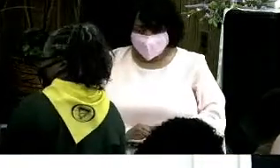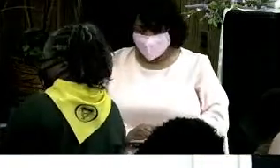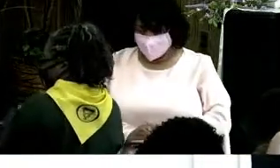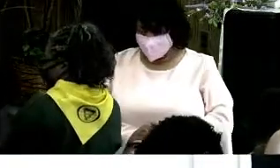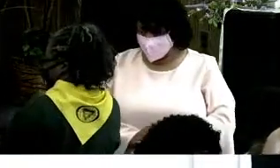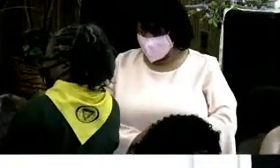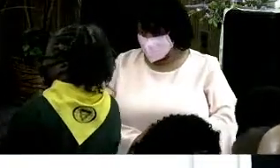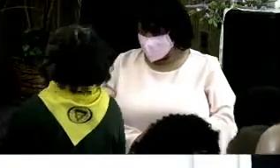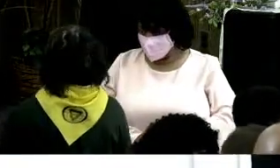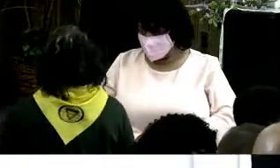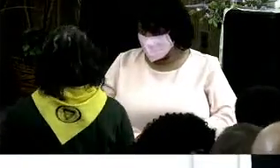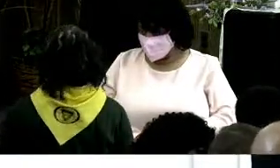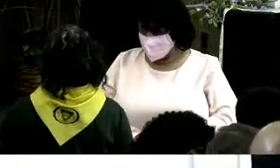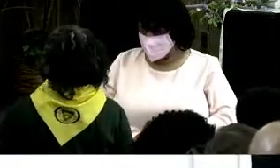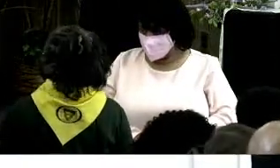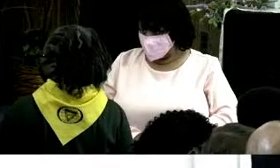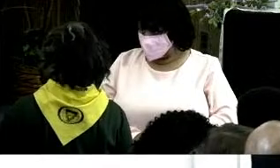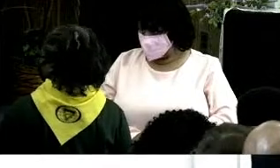Coming down.